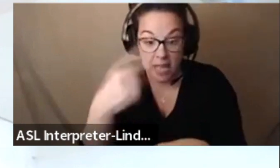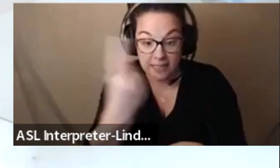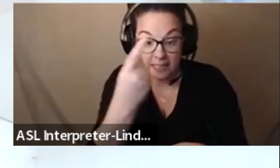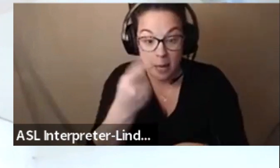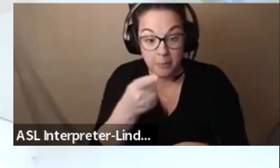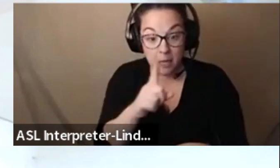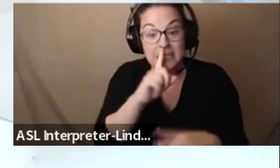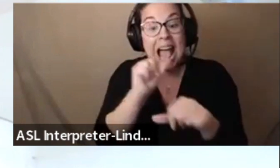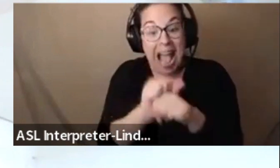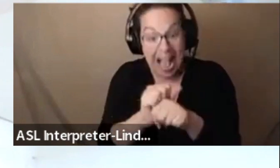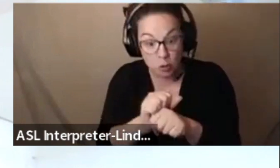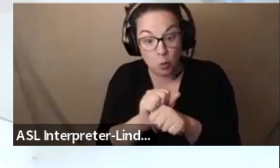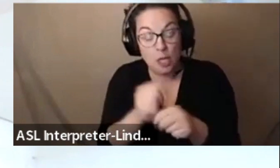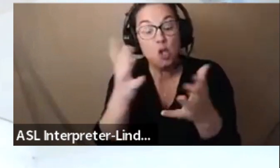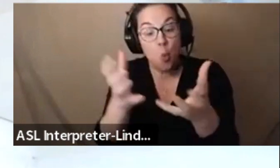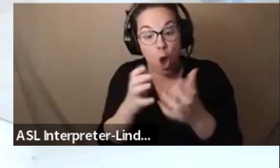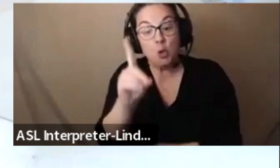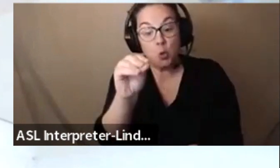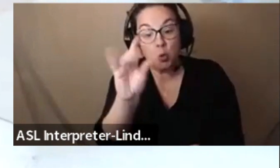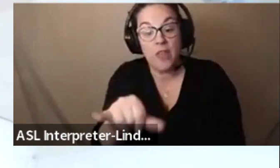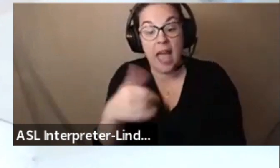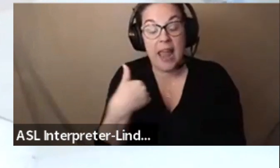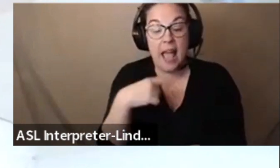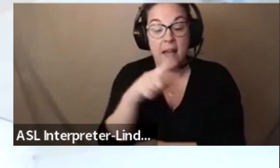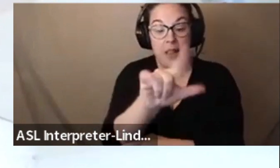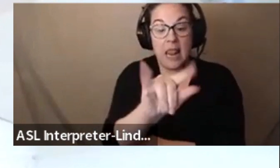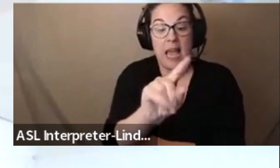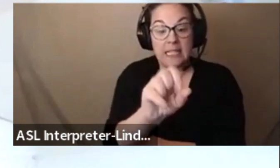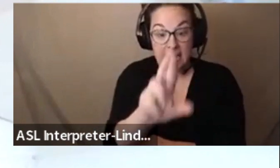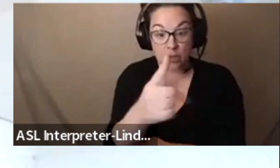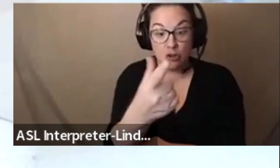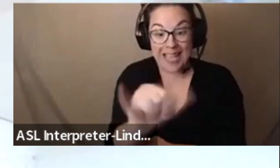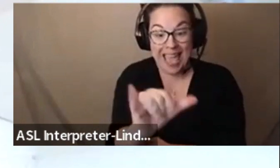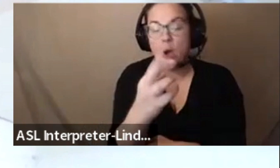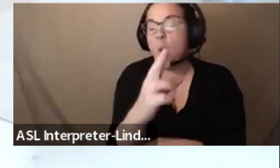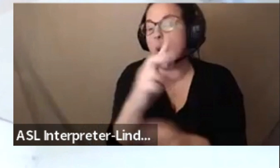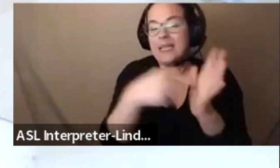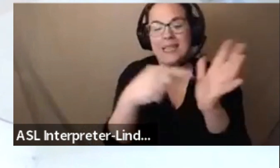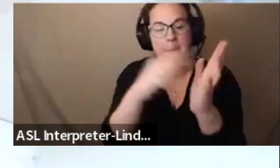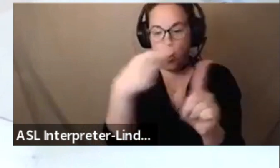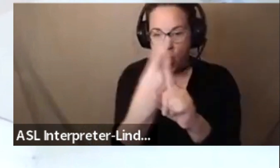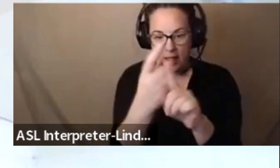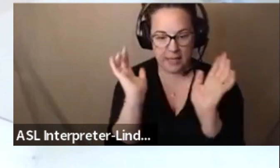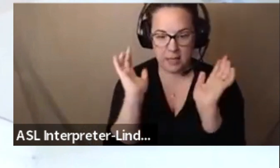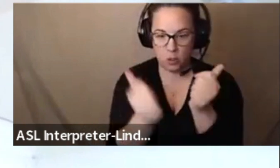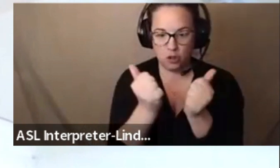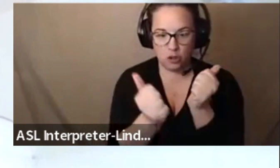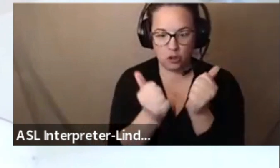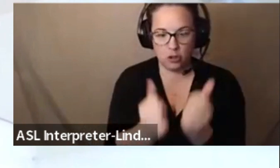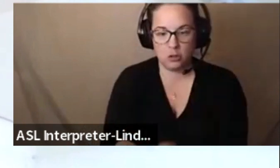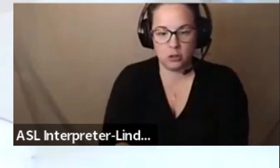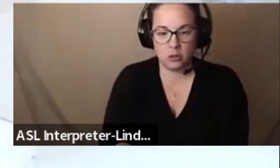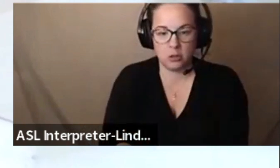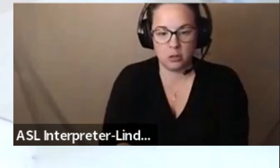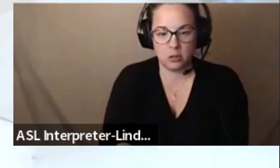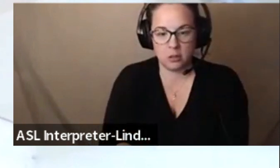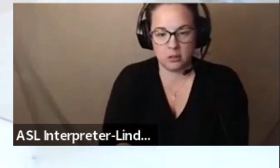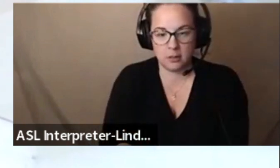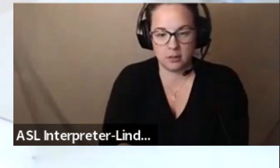Lysander, in this case, is this an actual thing you want to do, make Lysander the gay one, or is it just an